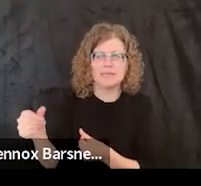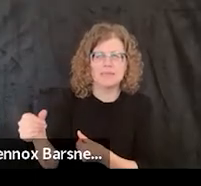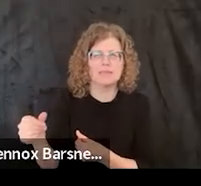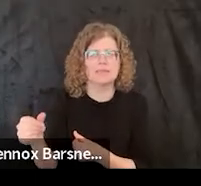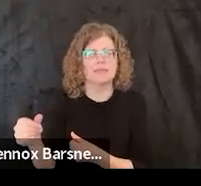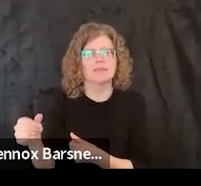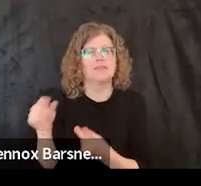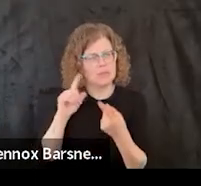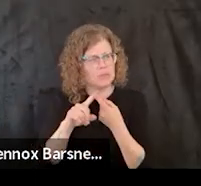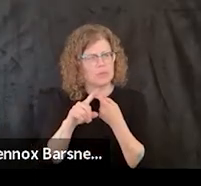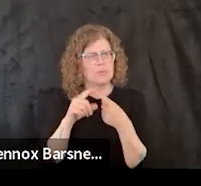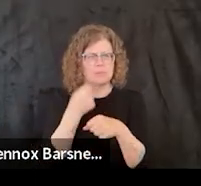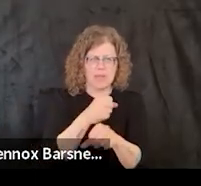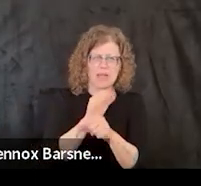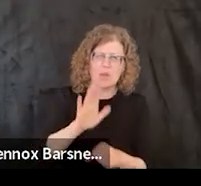your project.